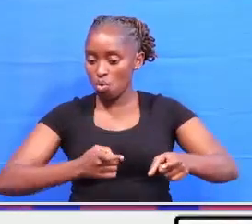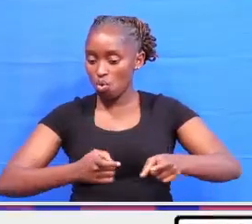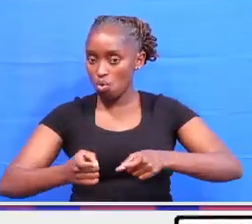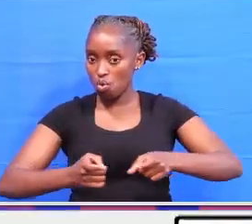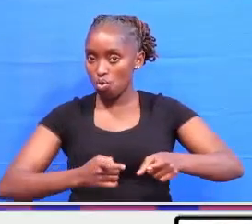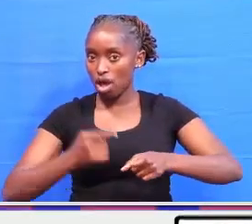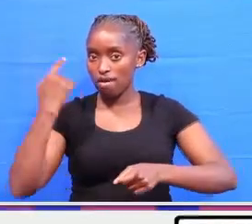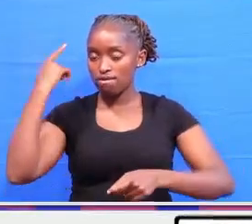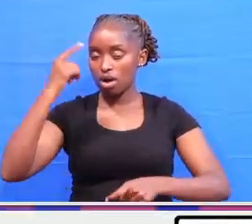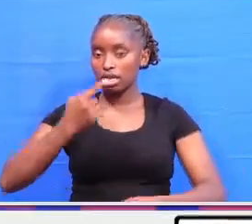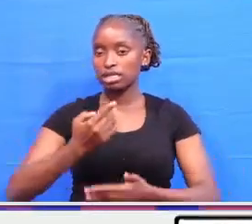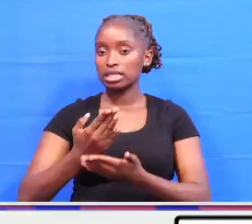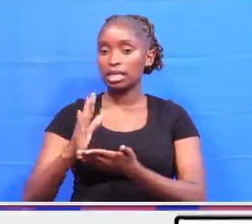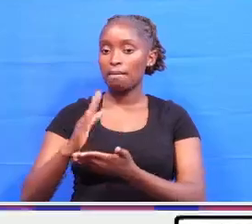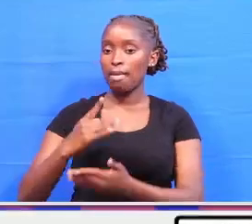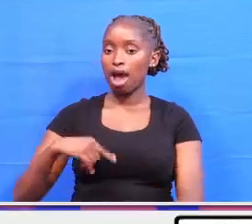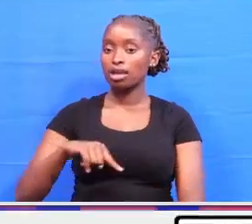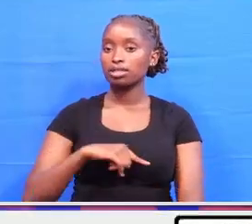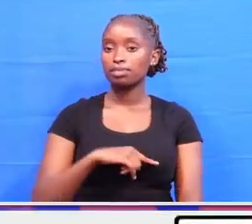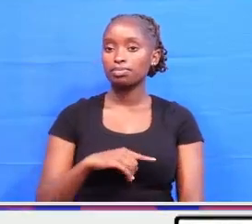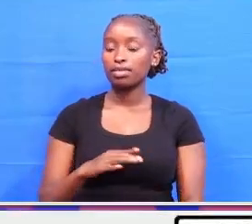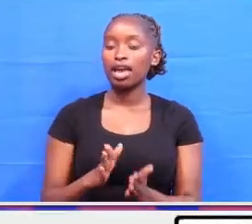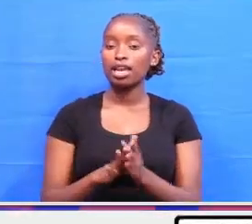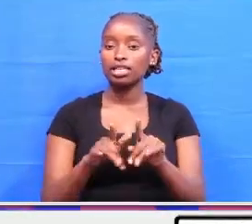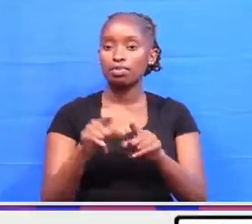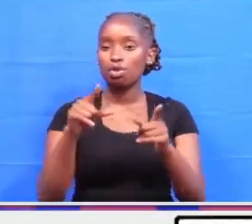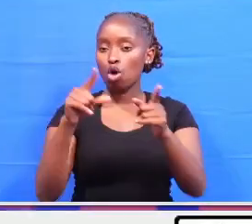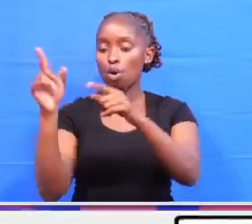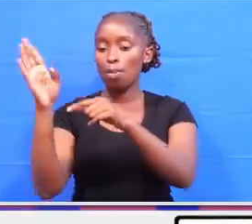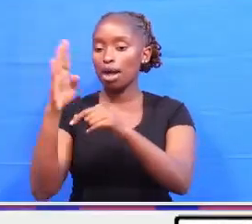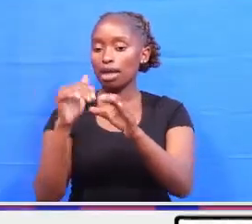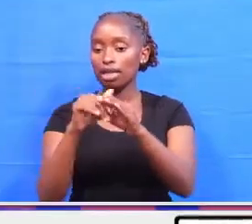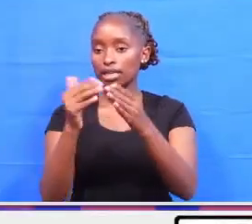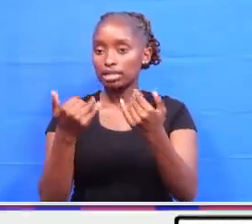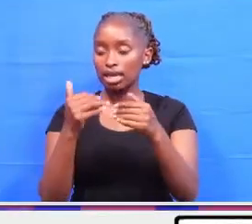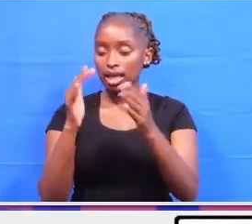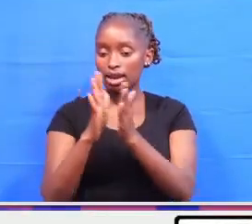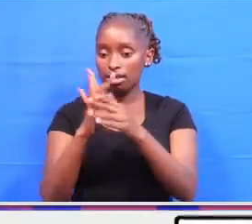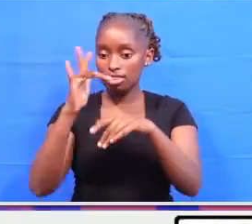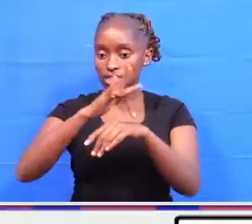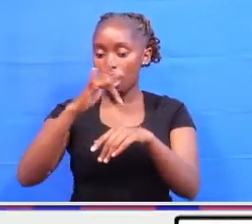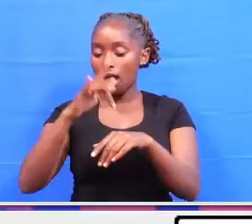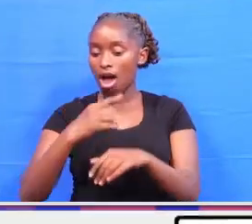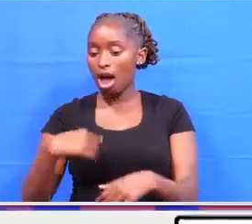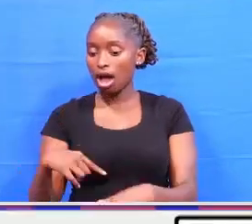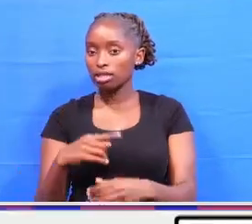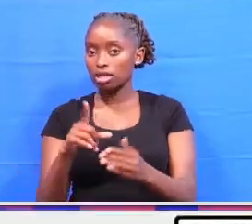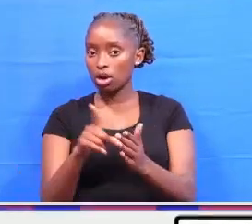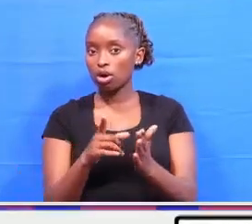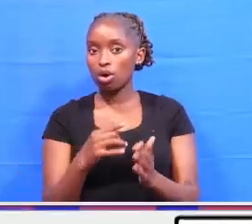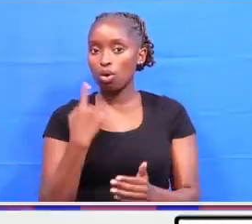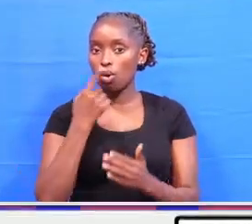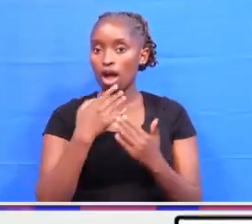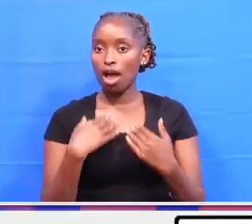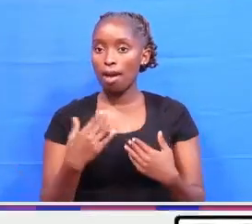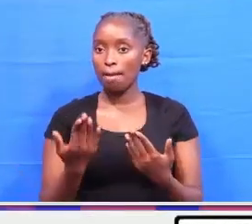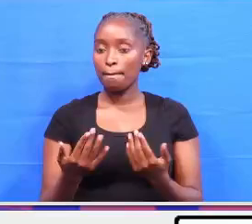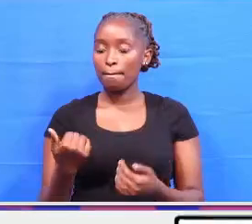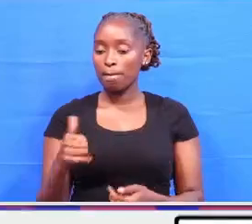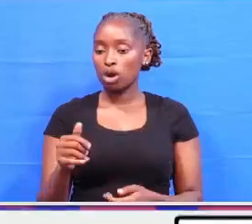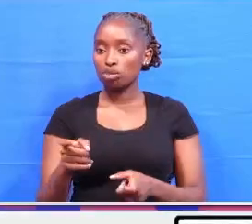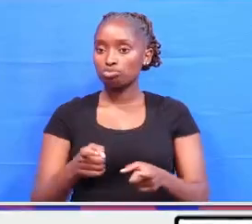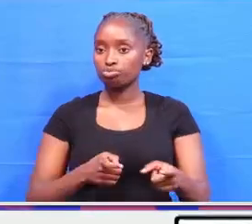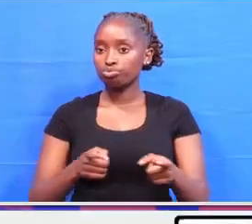us. Mm-hmm. And it also goes back to the same sensitization, even for us as lenders who probably are not regulated or in the process of